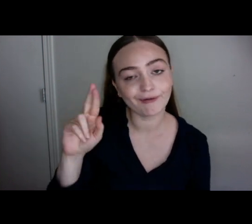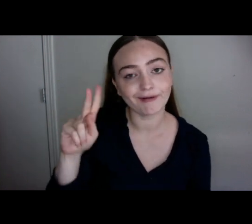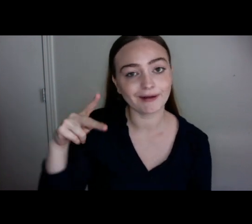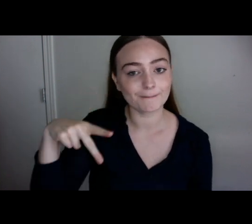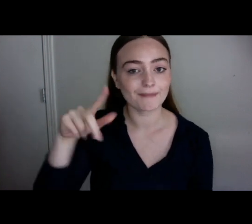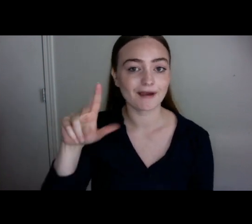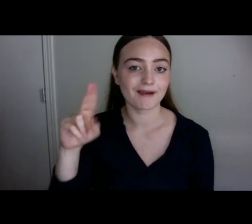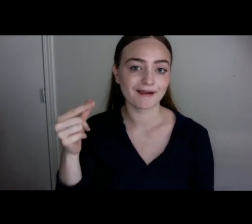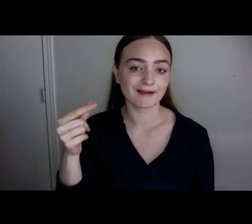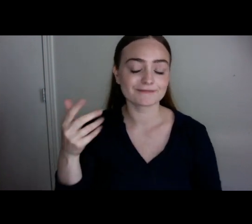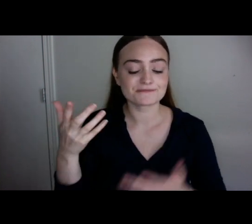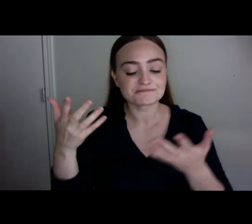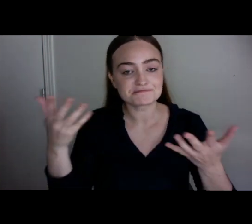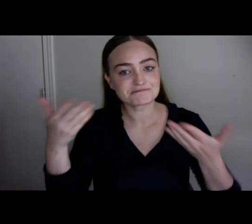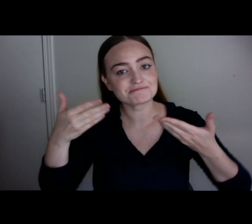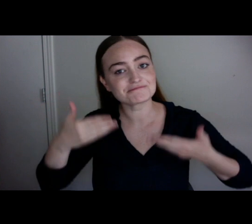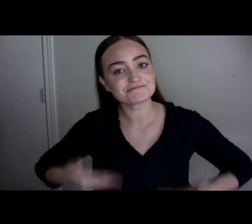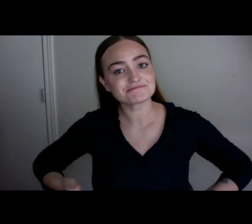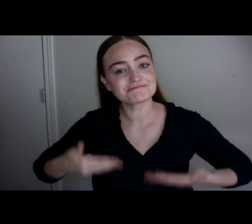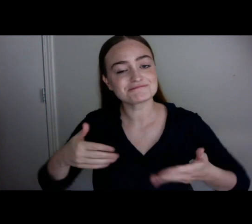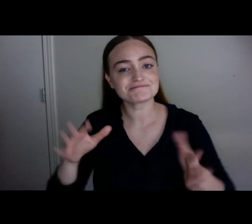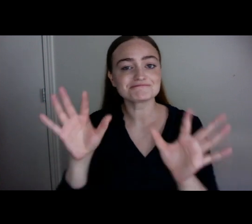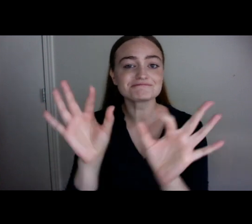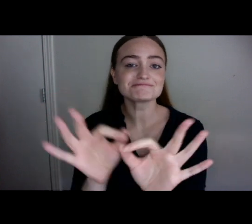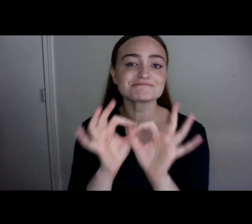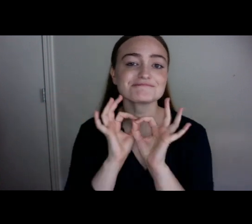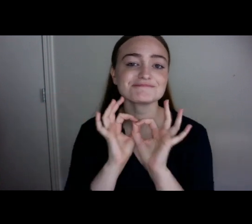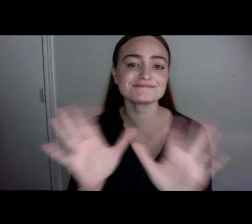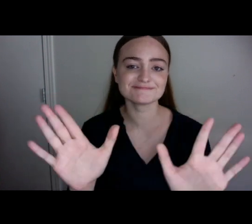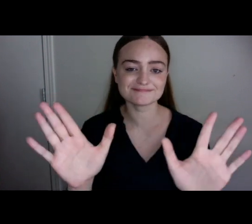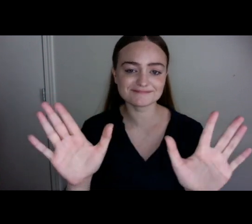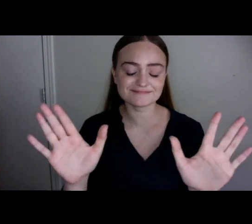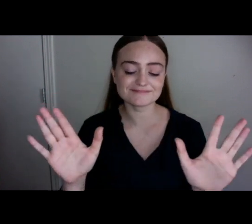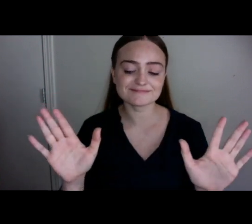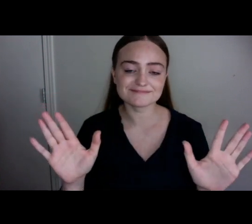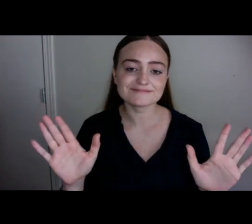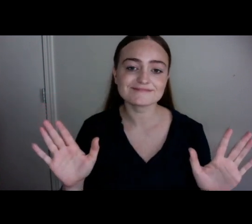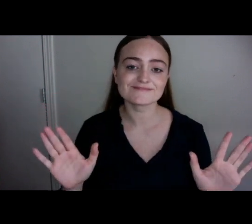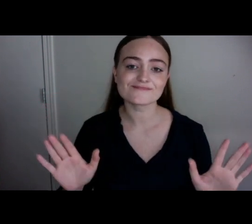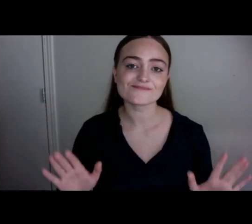I got a spark plug brain, so I am prone to bust up.